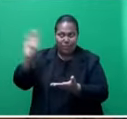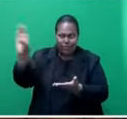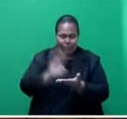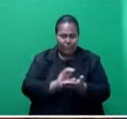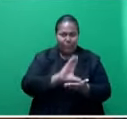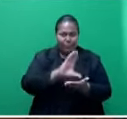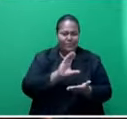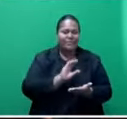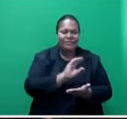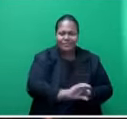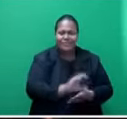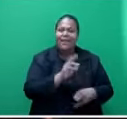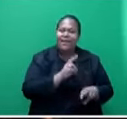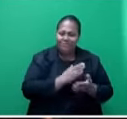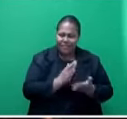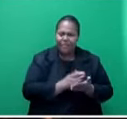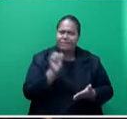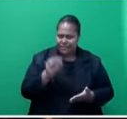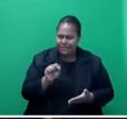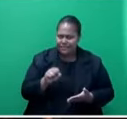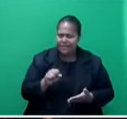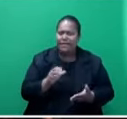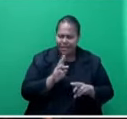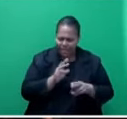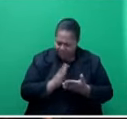contributions? FNPF does invest offshore.